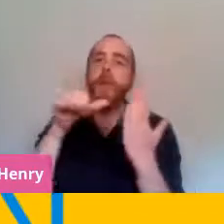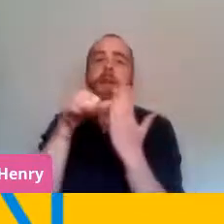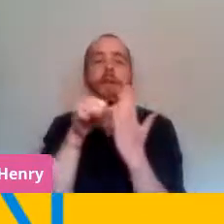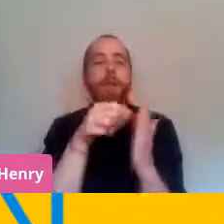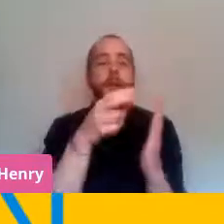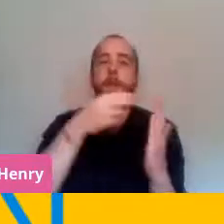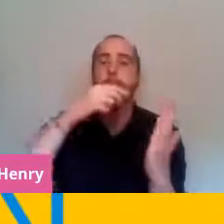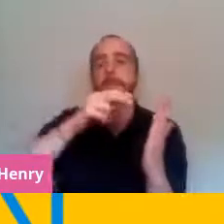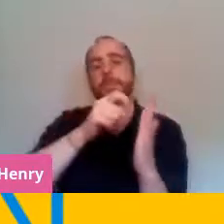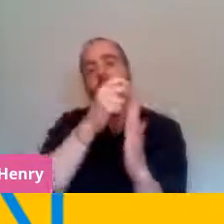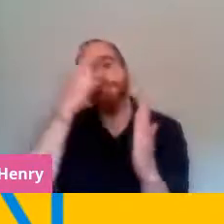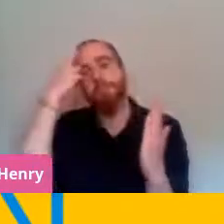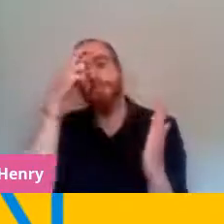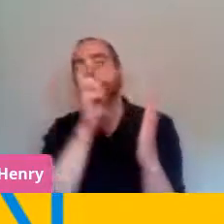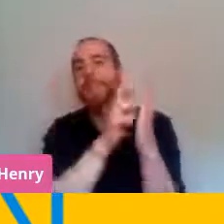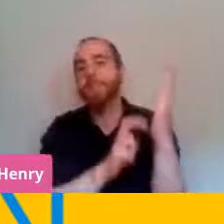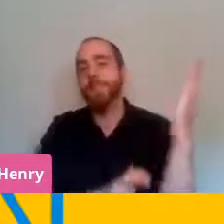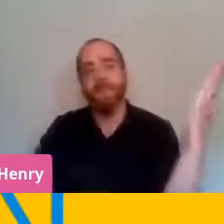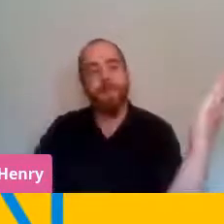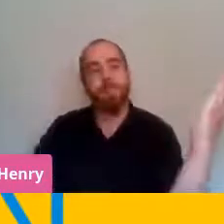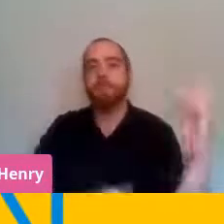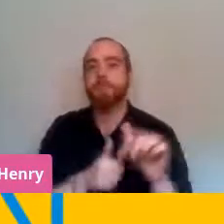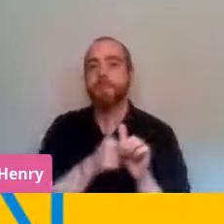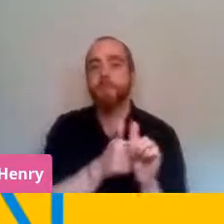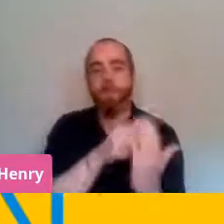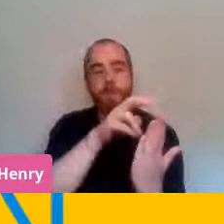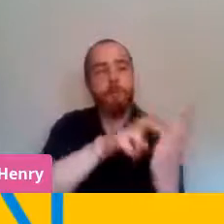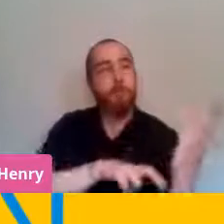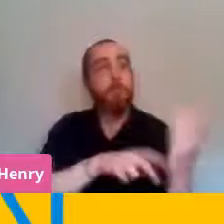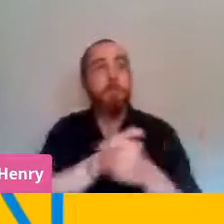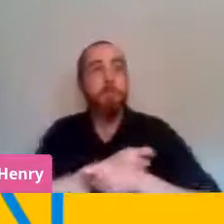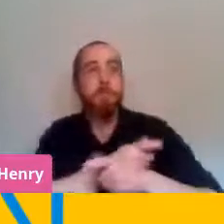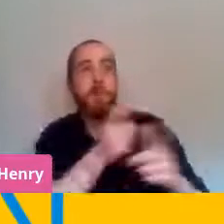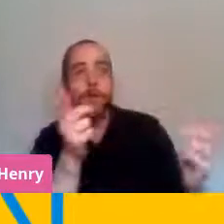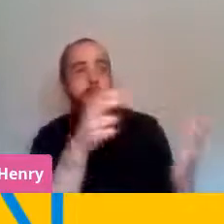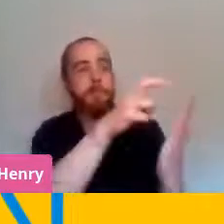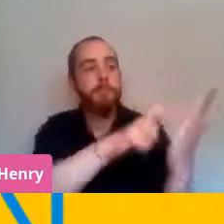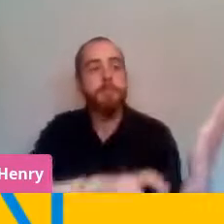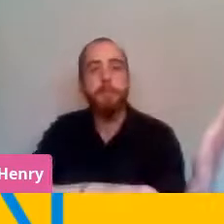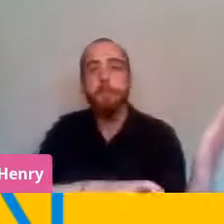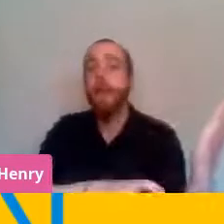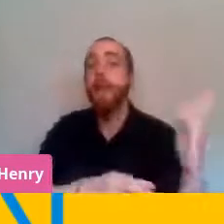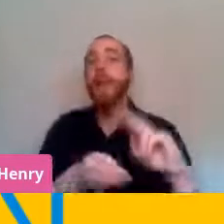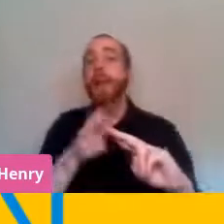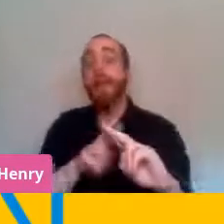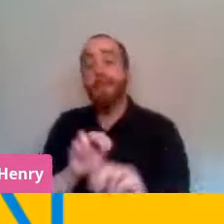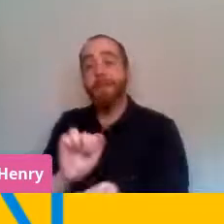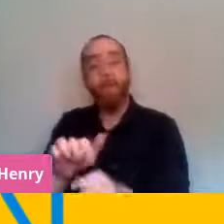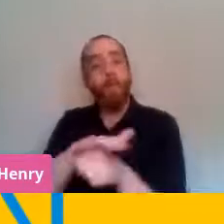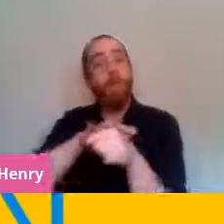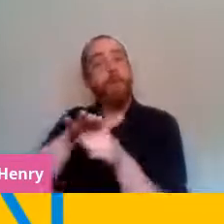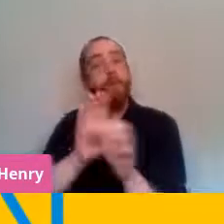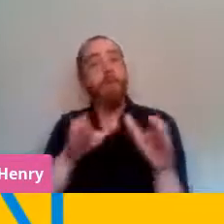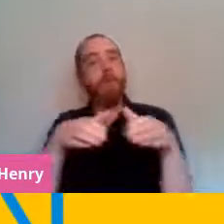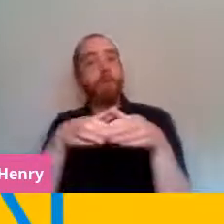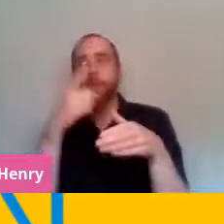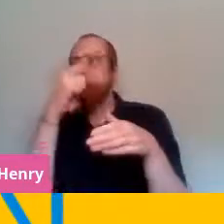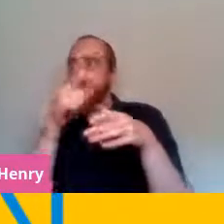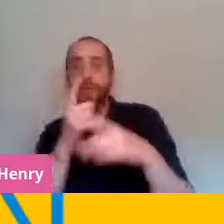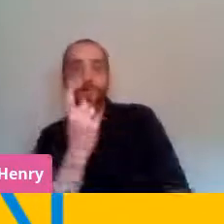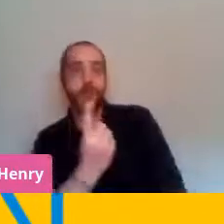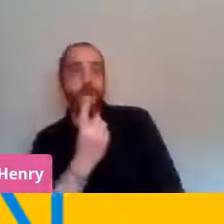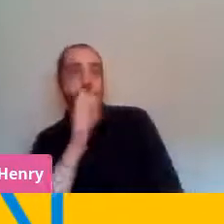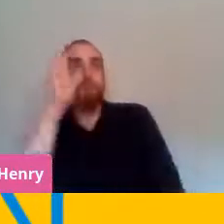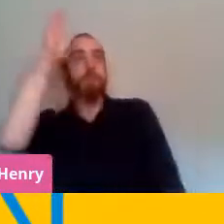union, who might care about these issues. And if your local branch isn't doing anything, you can pitch it as well and say,